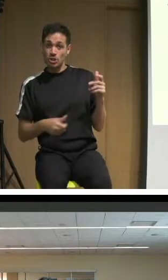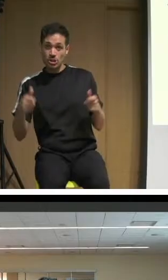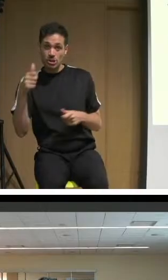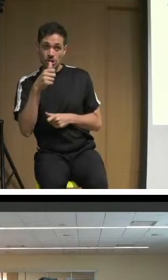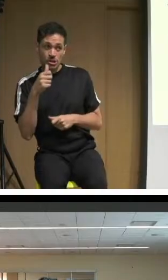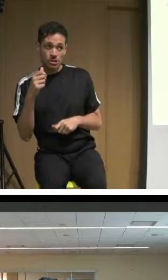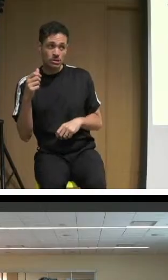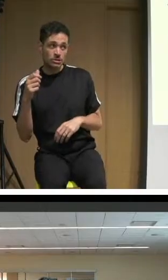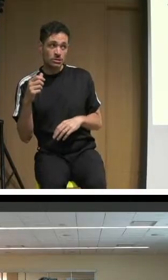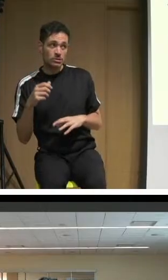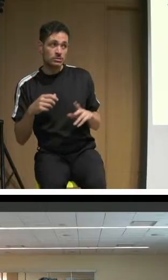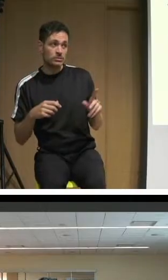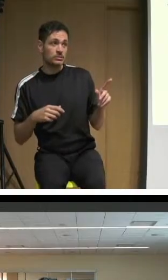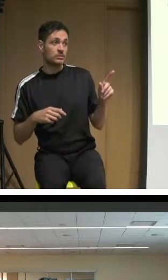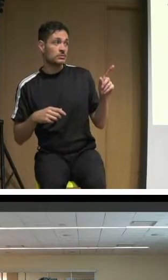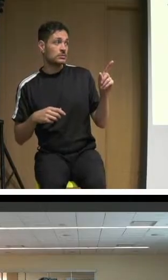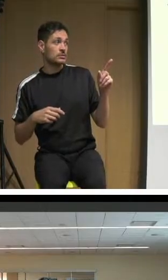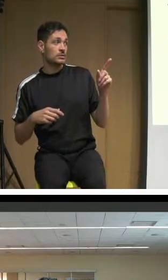Commissioner.